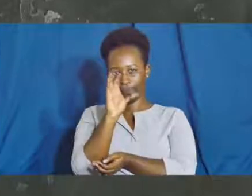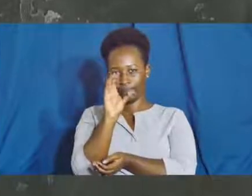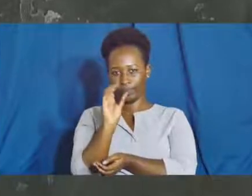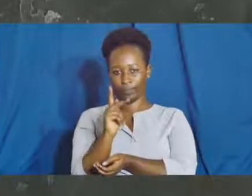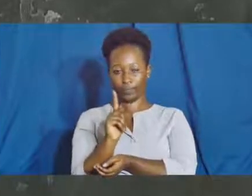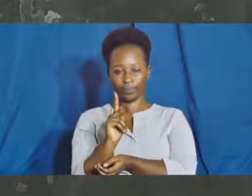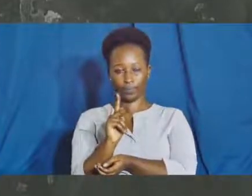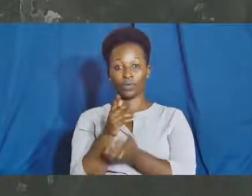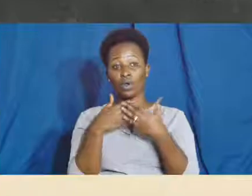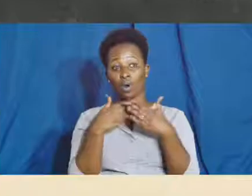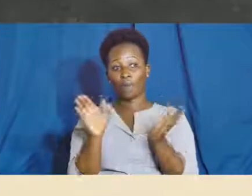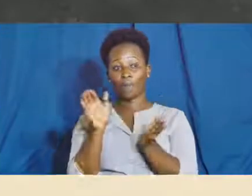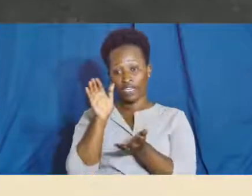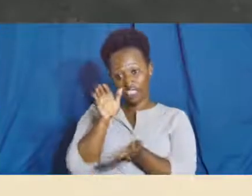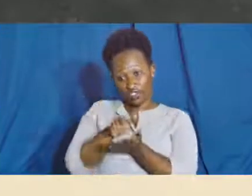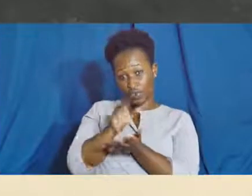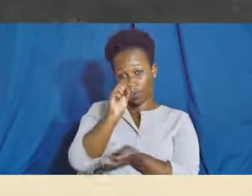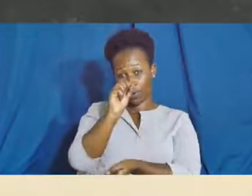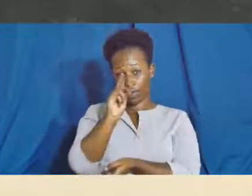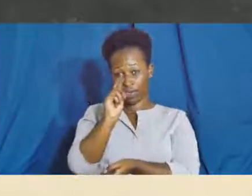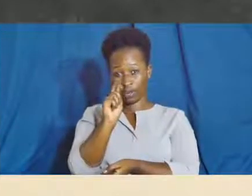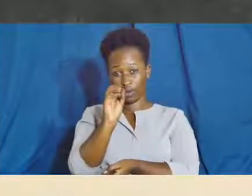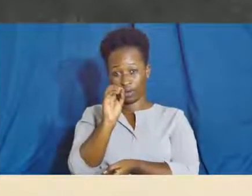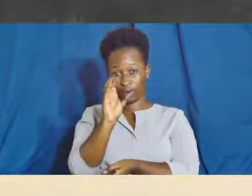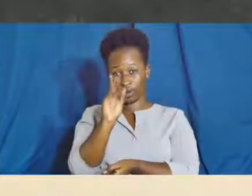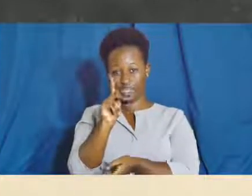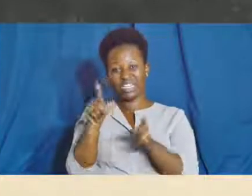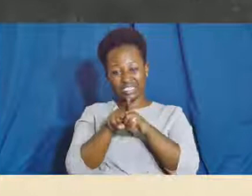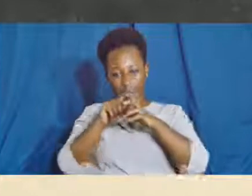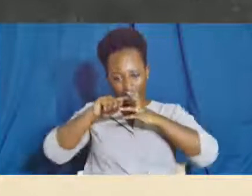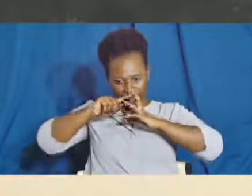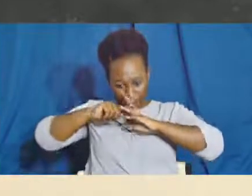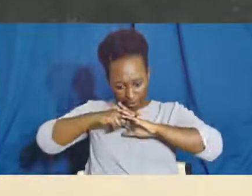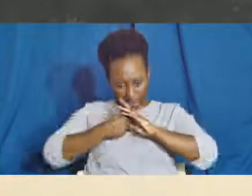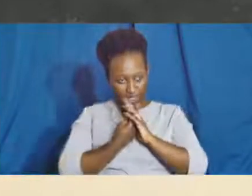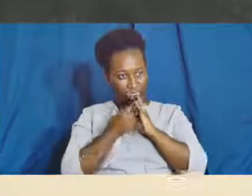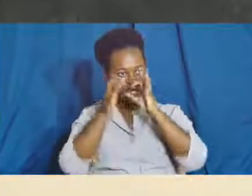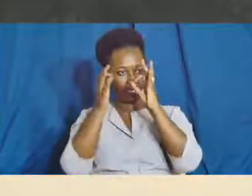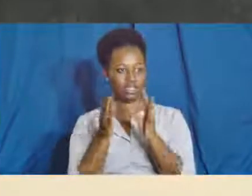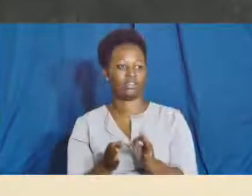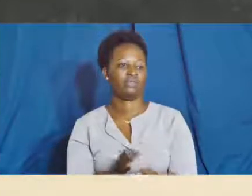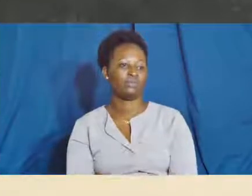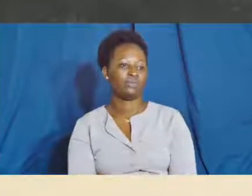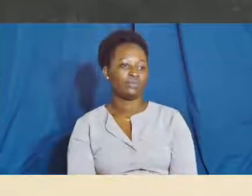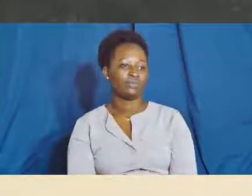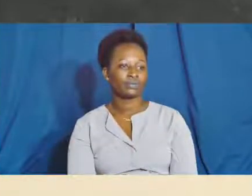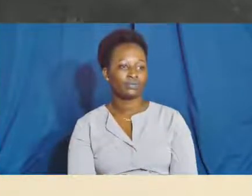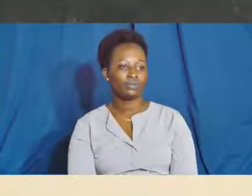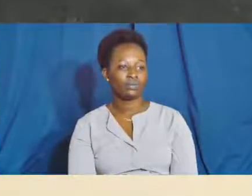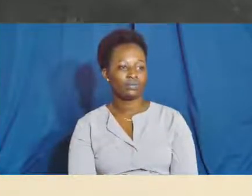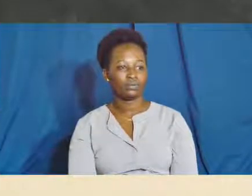Opening stock is the same as opening inventory or beginning inventory. So opening stock.